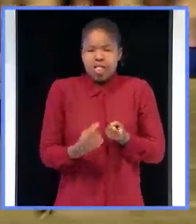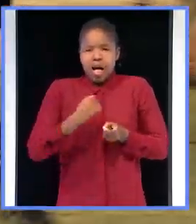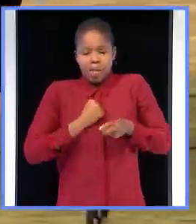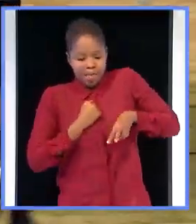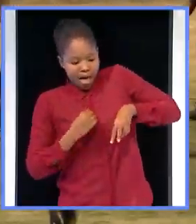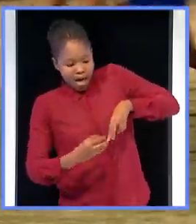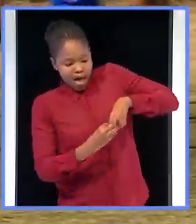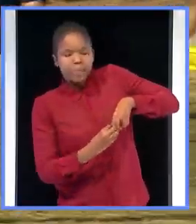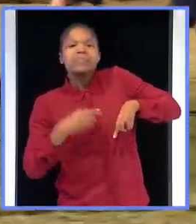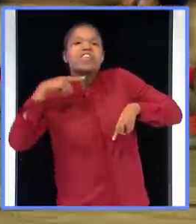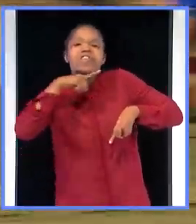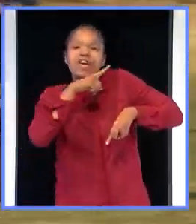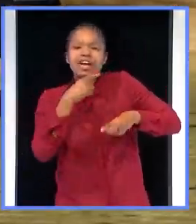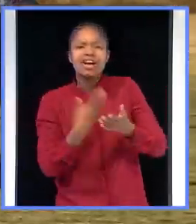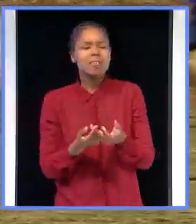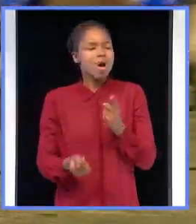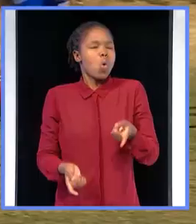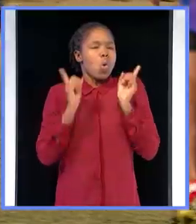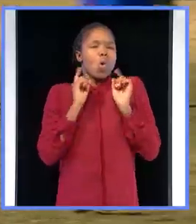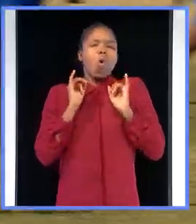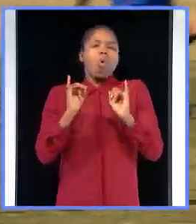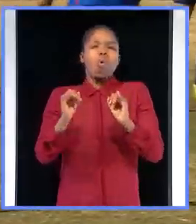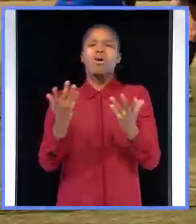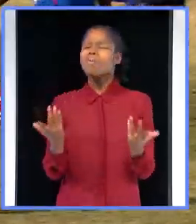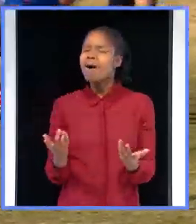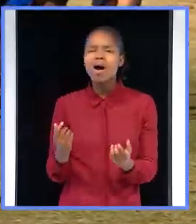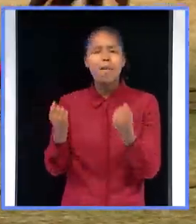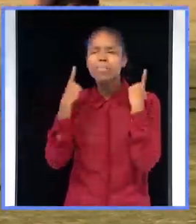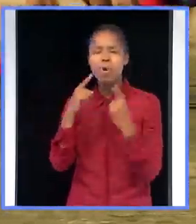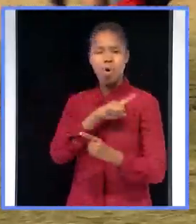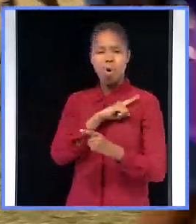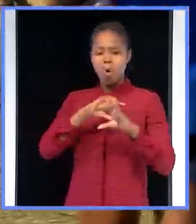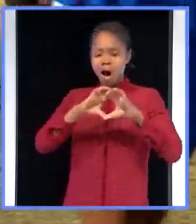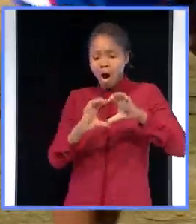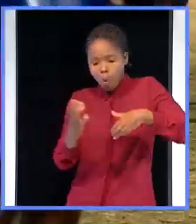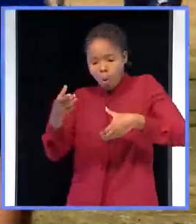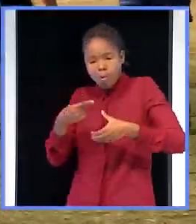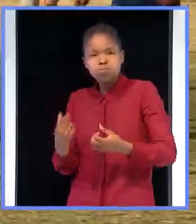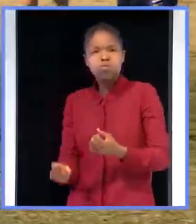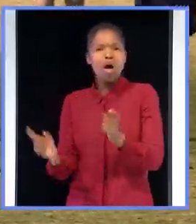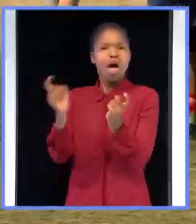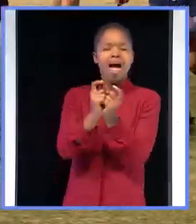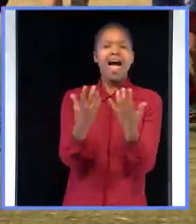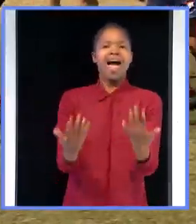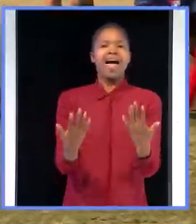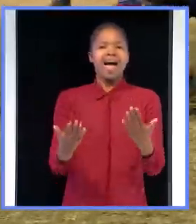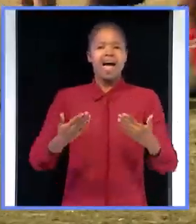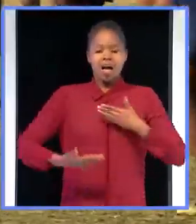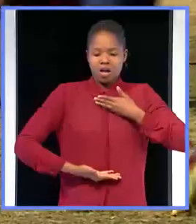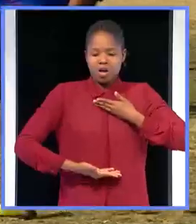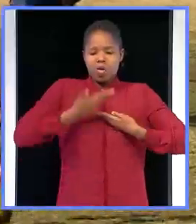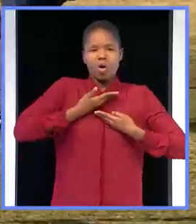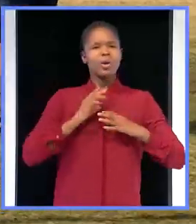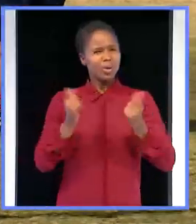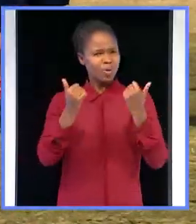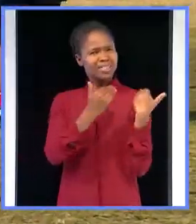what they do now. But it's not like you are kicking the ball in the air. You play mostly with your hands and mostly with your upper body. So does